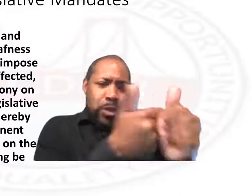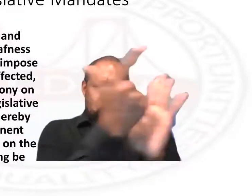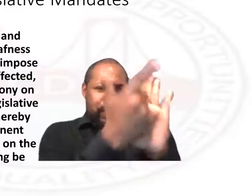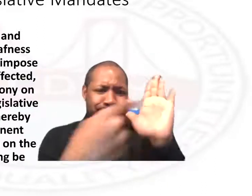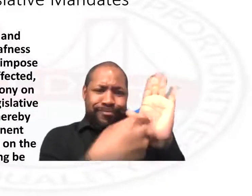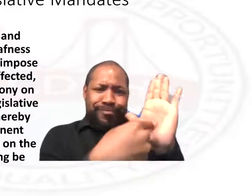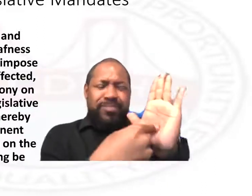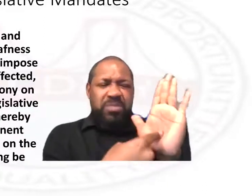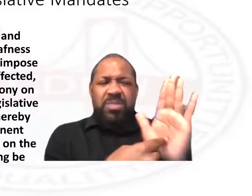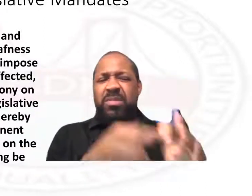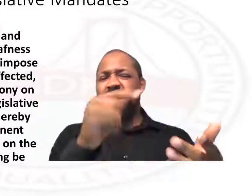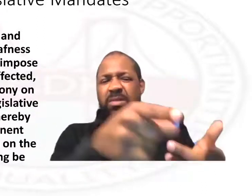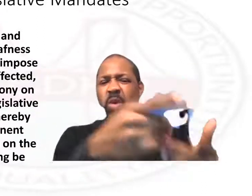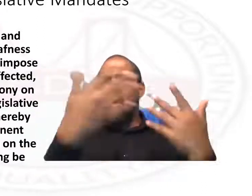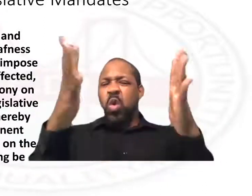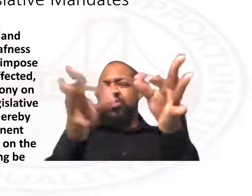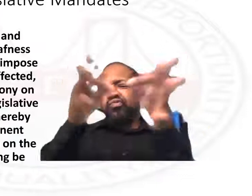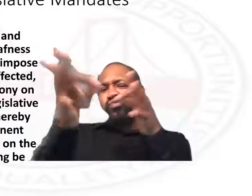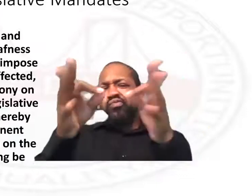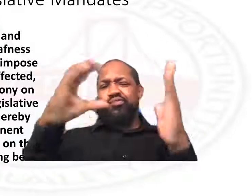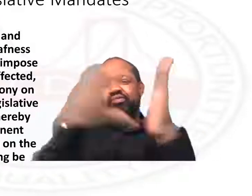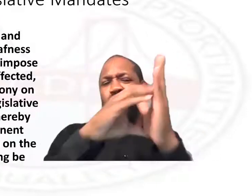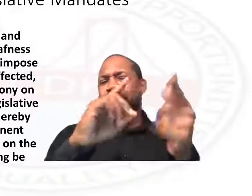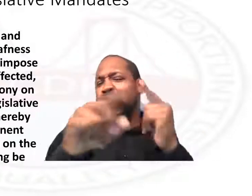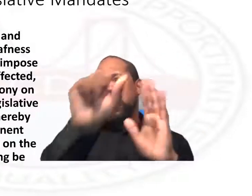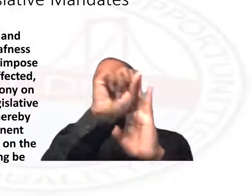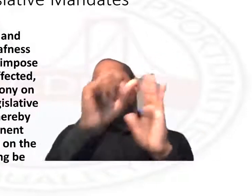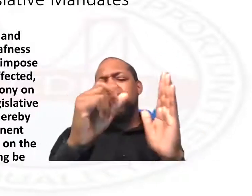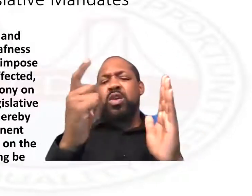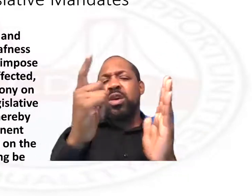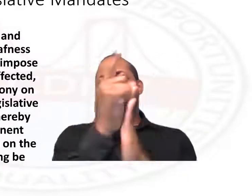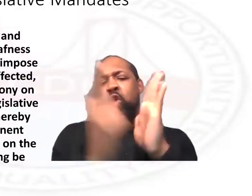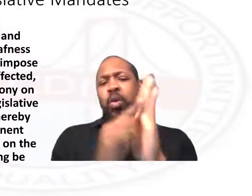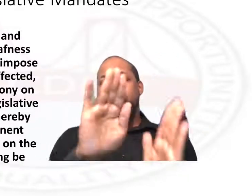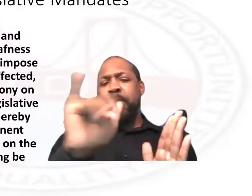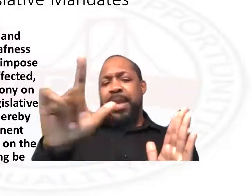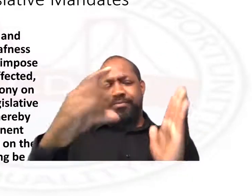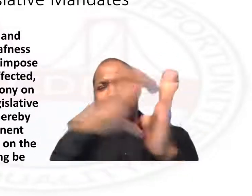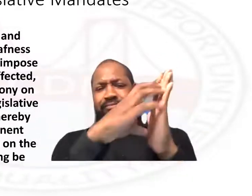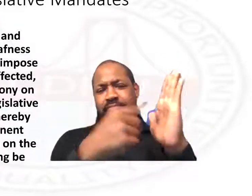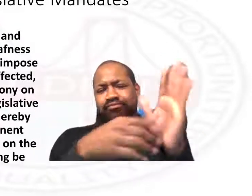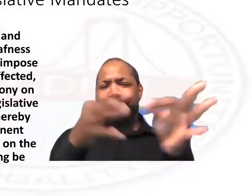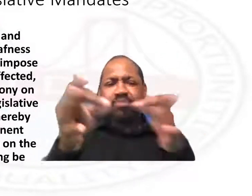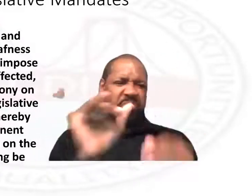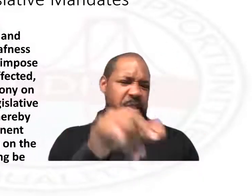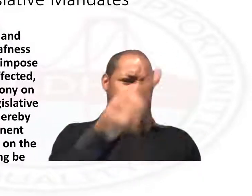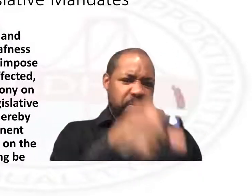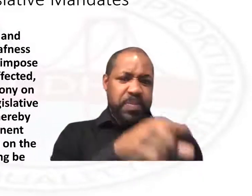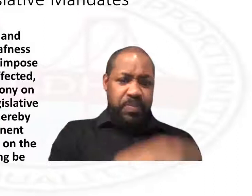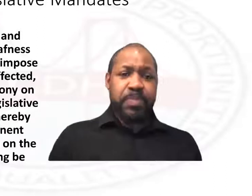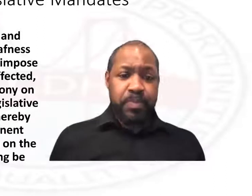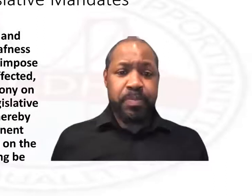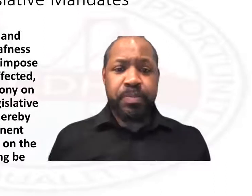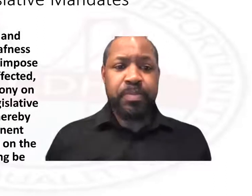that there are specific laws that were established that need to be followed. So there are some legislative mandates and bills that